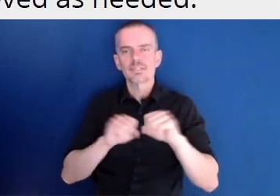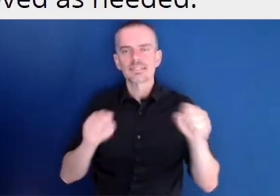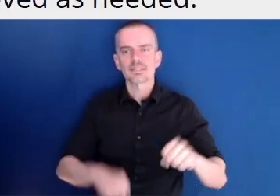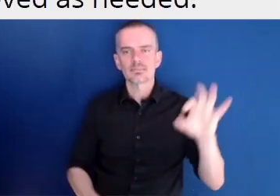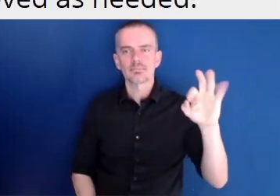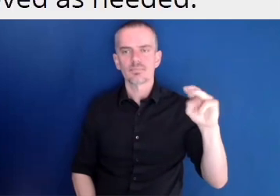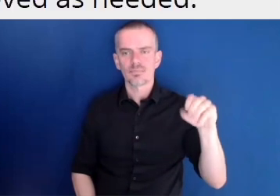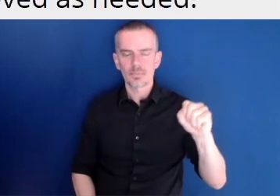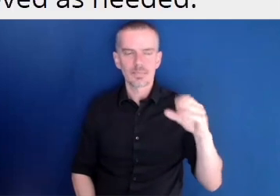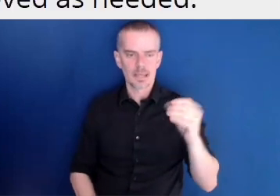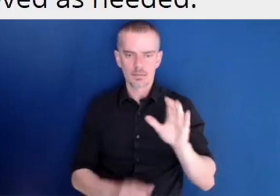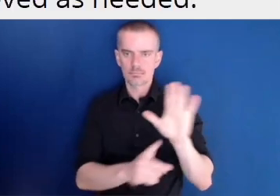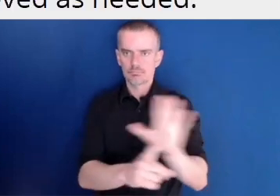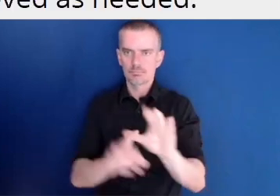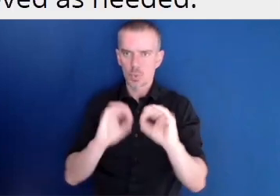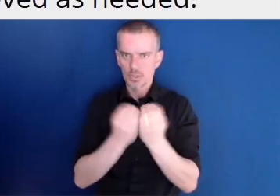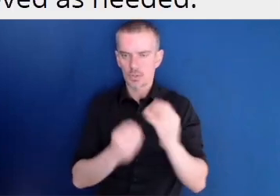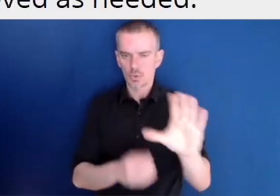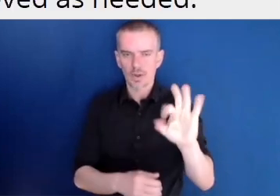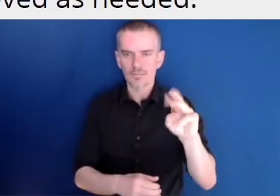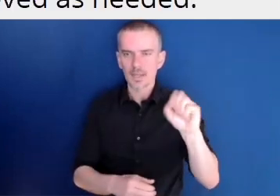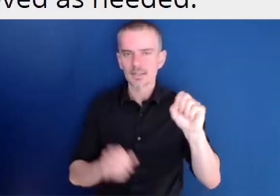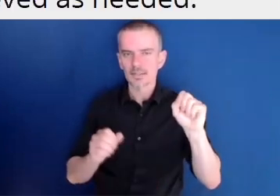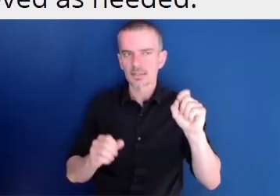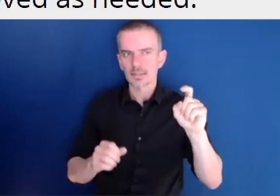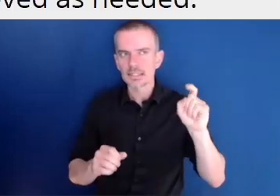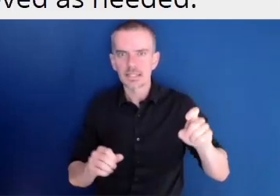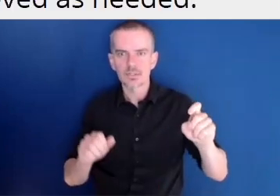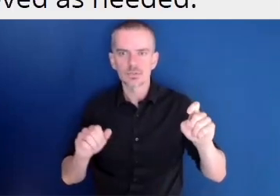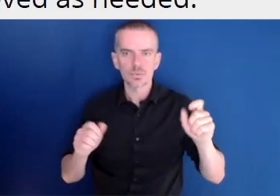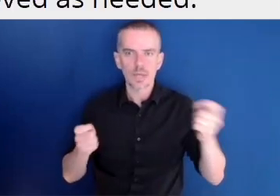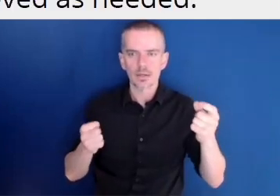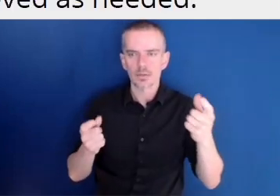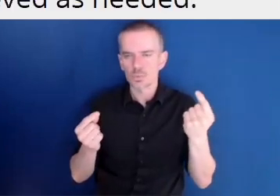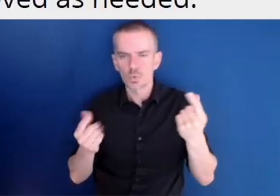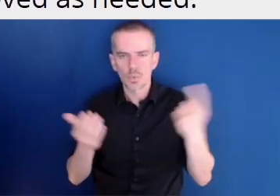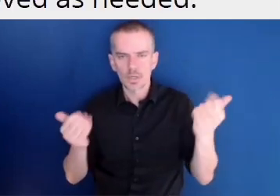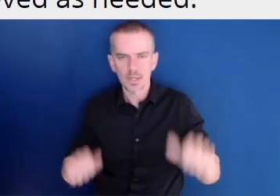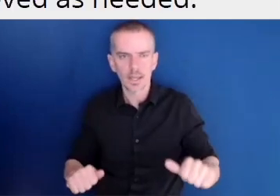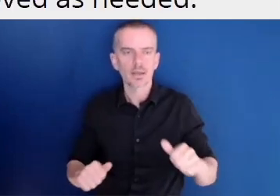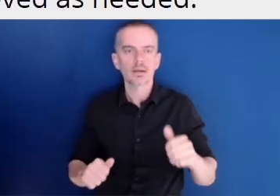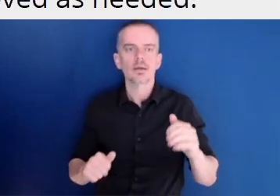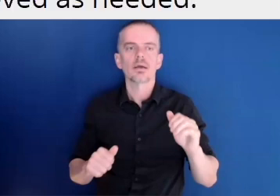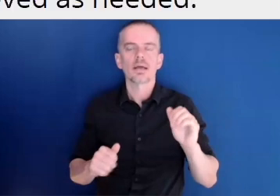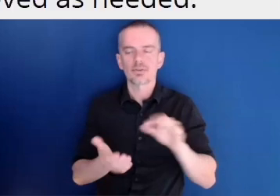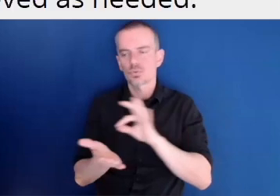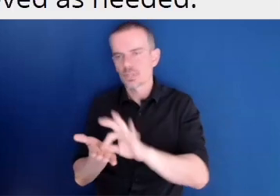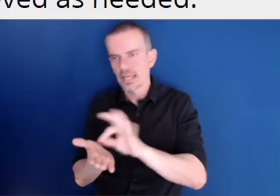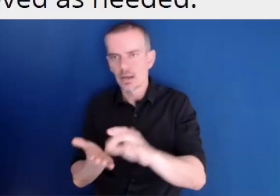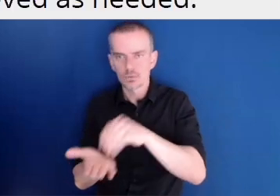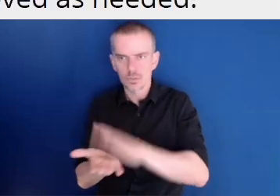financial management system, what it needs to be able to do, that it needs to identify, account for, and document all